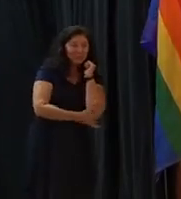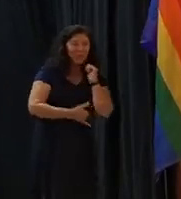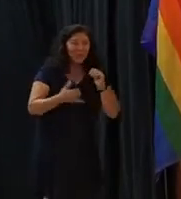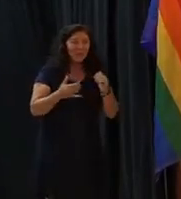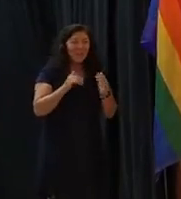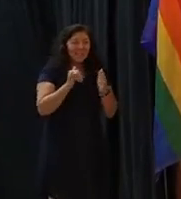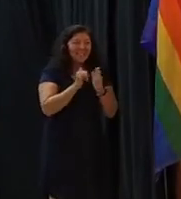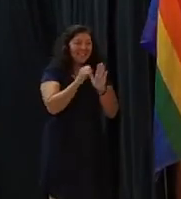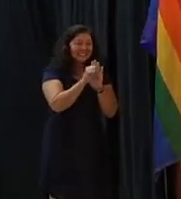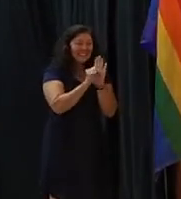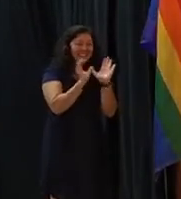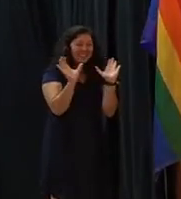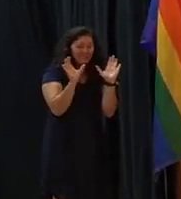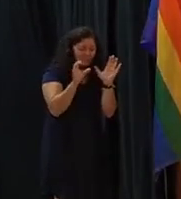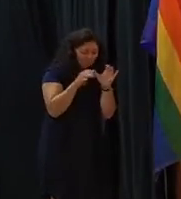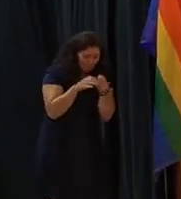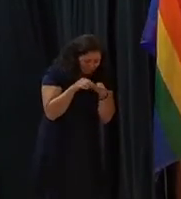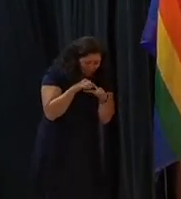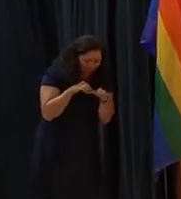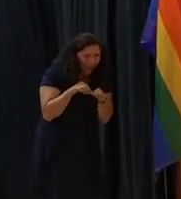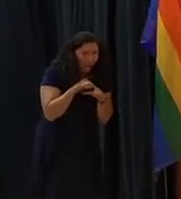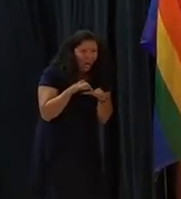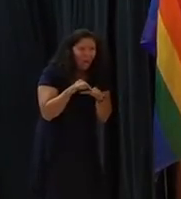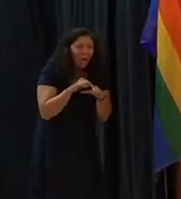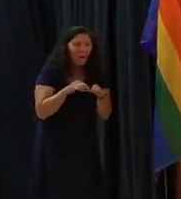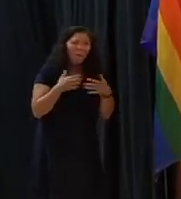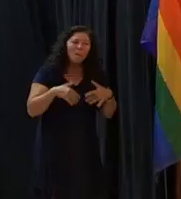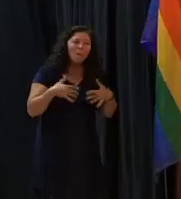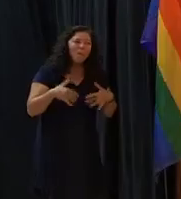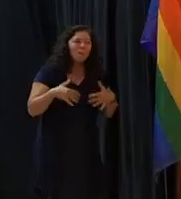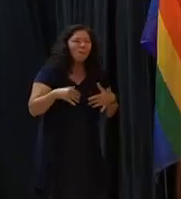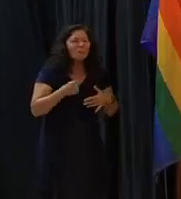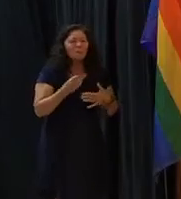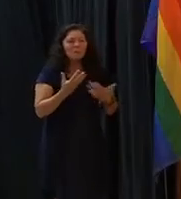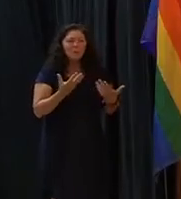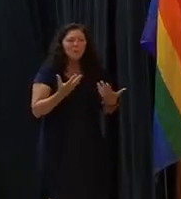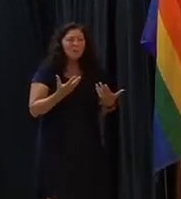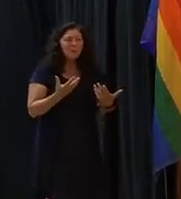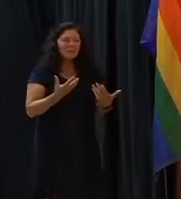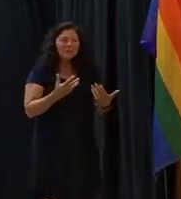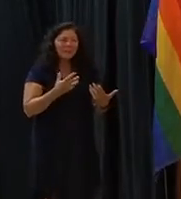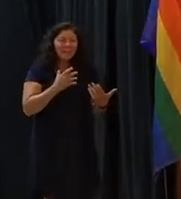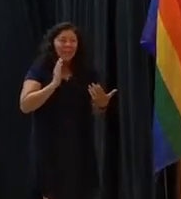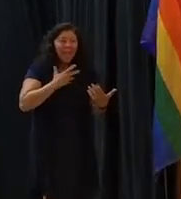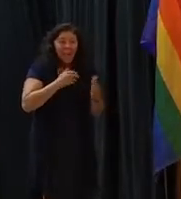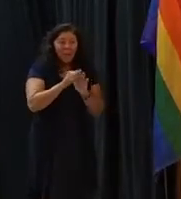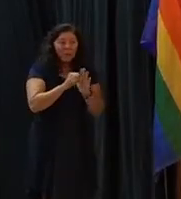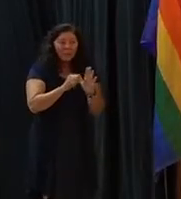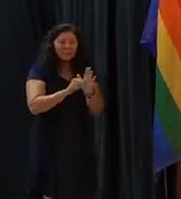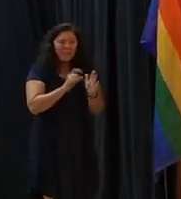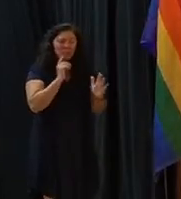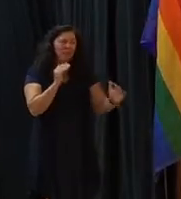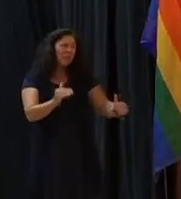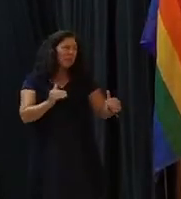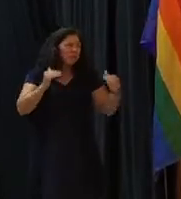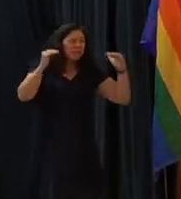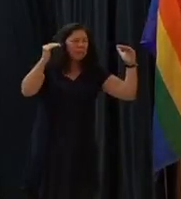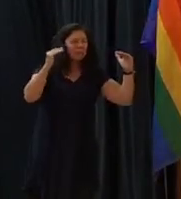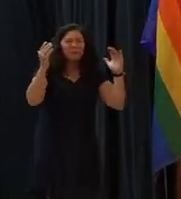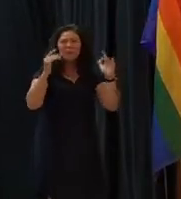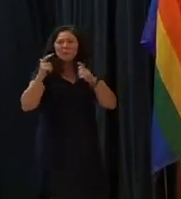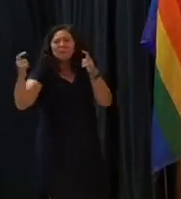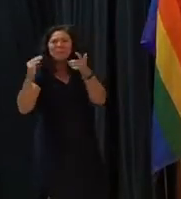very small state. It's Colima, it's 3 hours south of Guadalajara, so it's not a progressive state or city like Mexico City